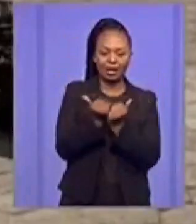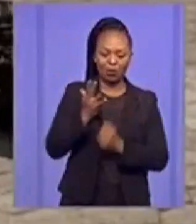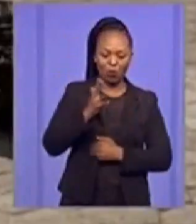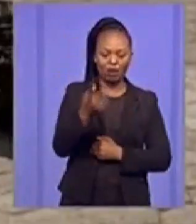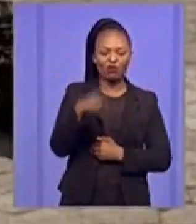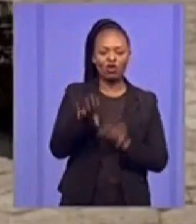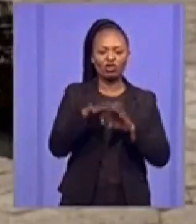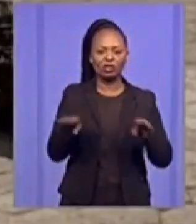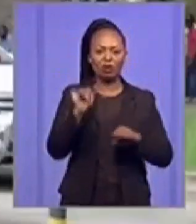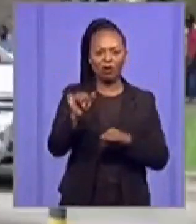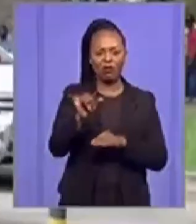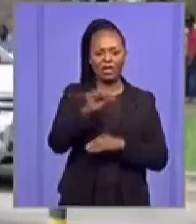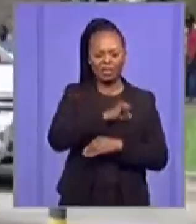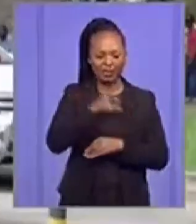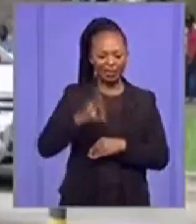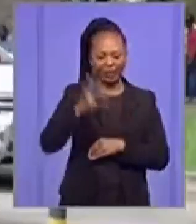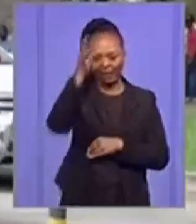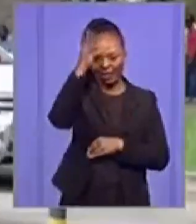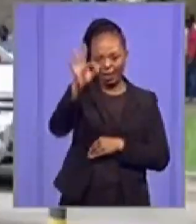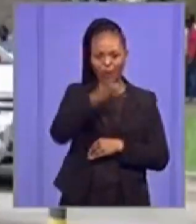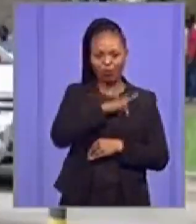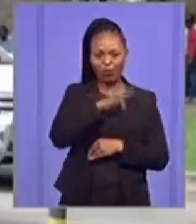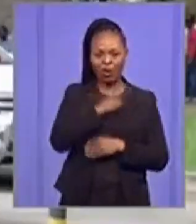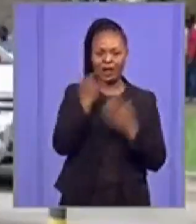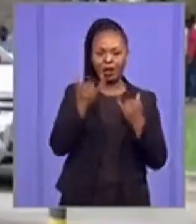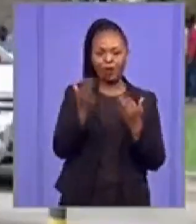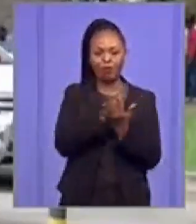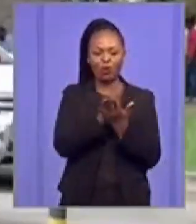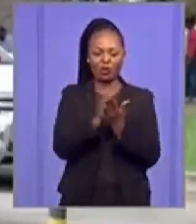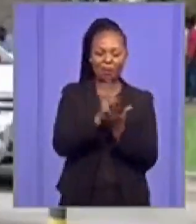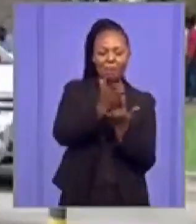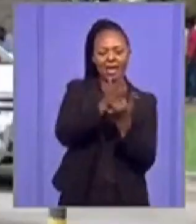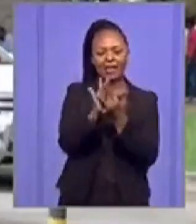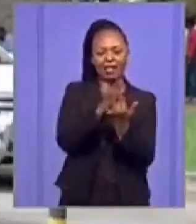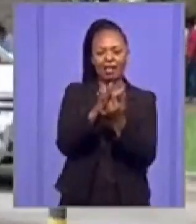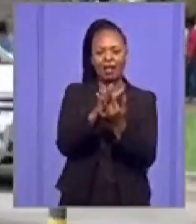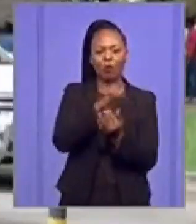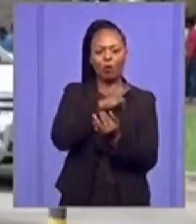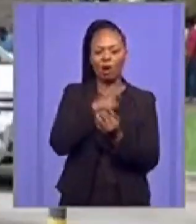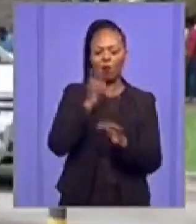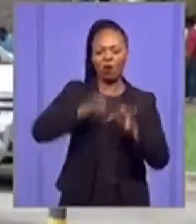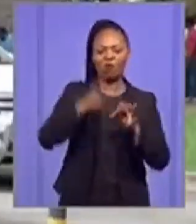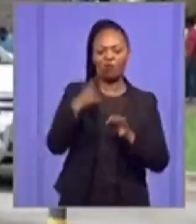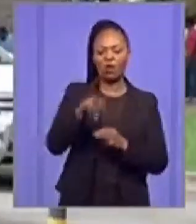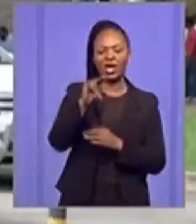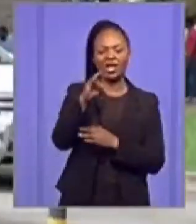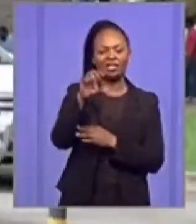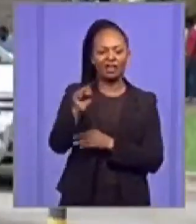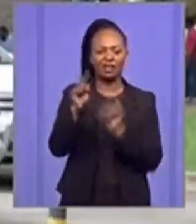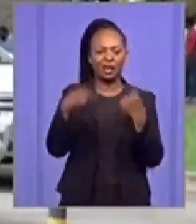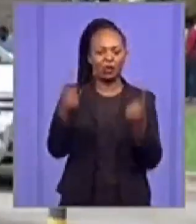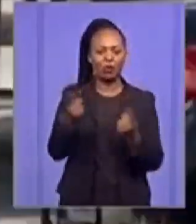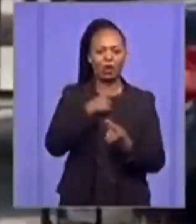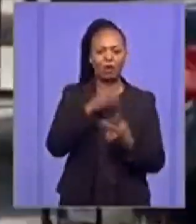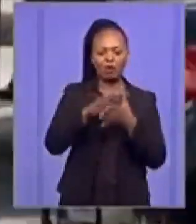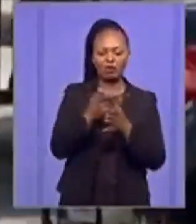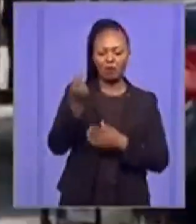of the public servants. You remember the public servants are called the missing middle. They are unable to qualify for NS5 because of the money they